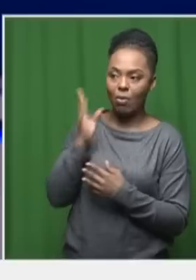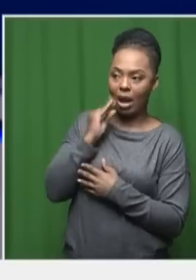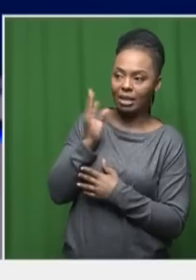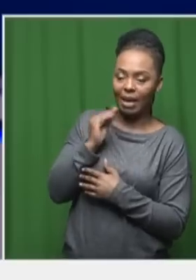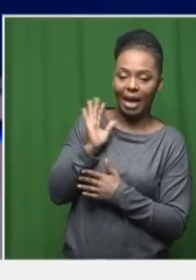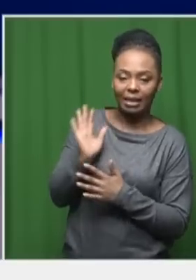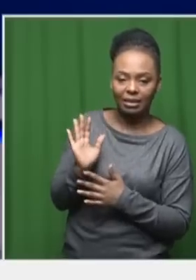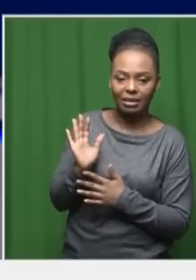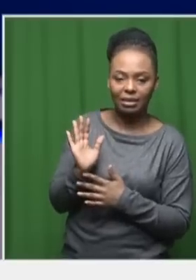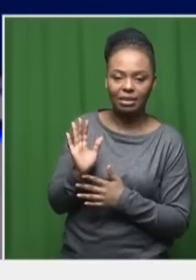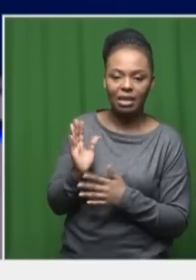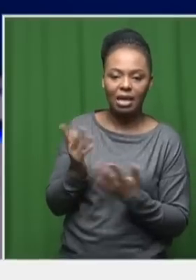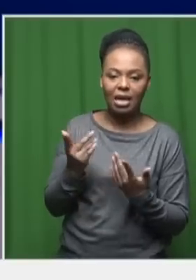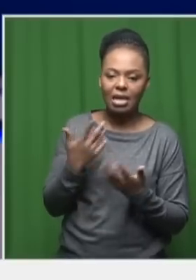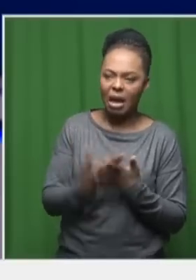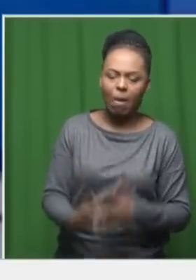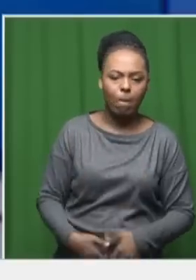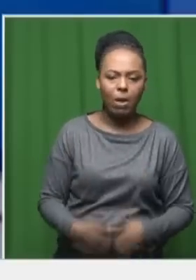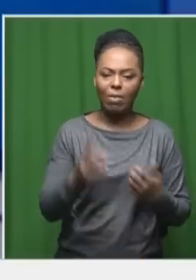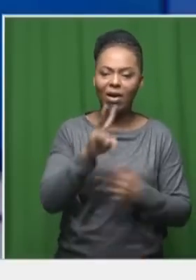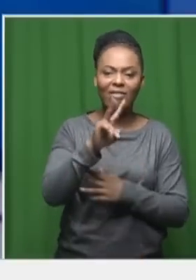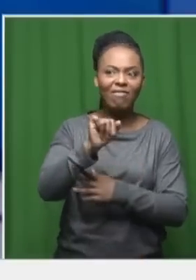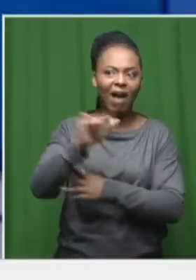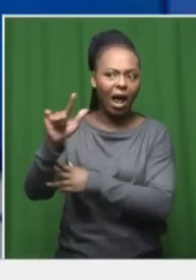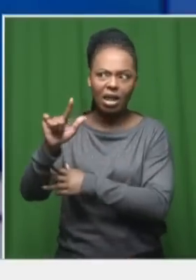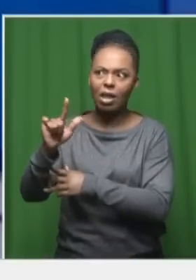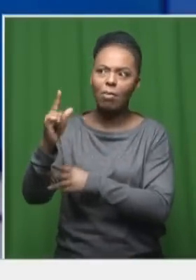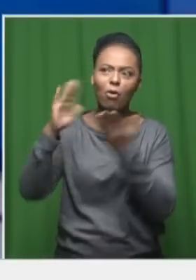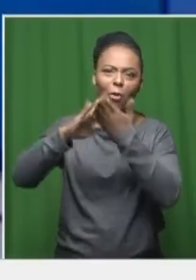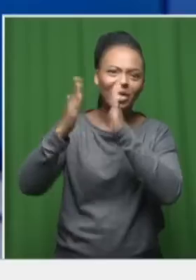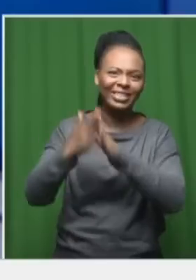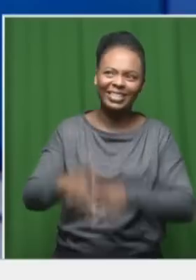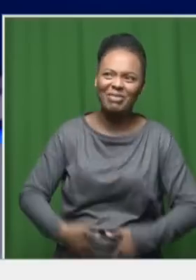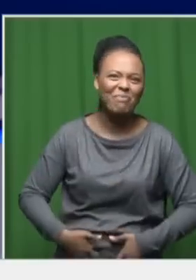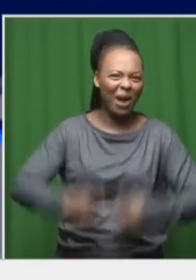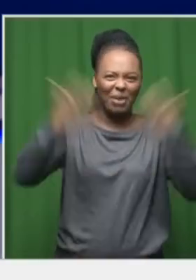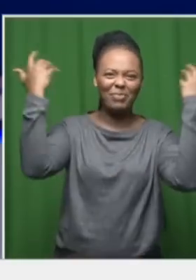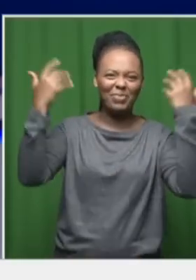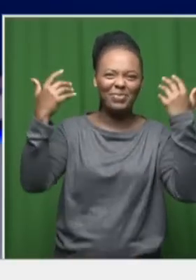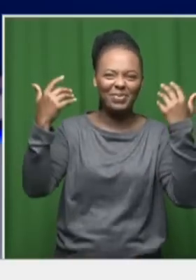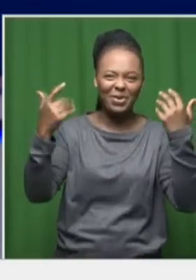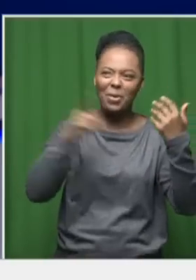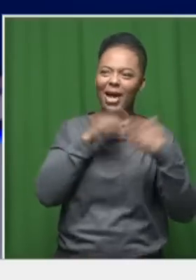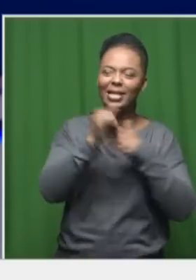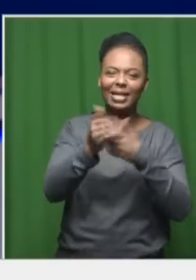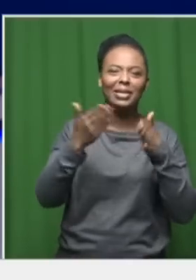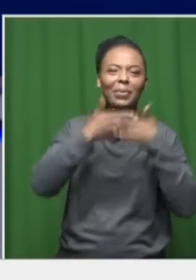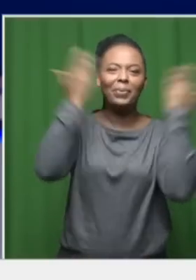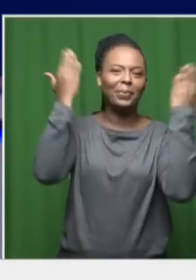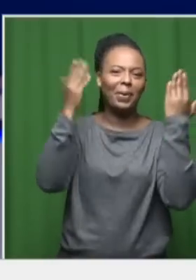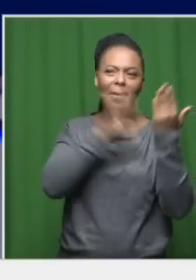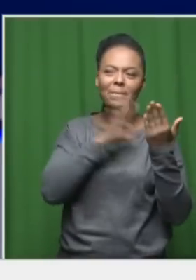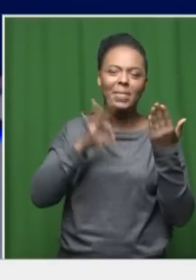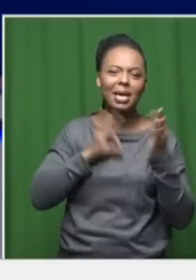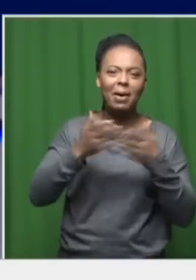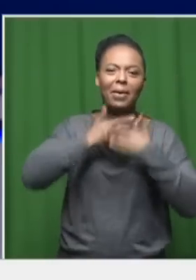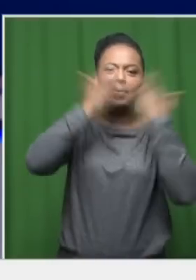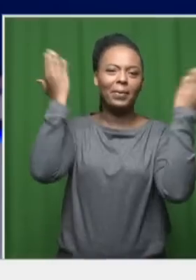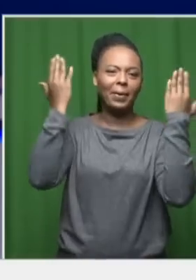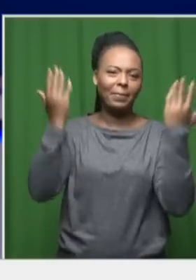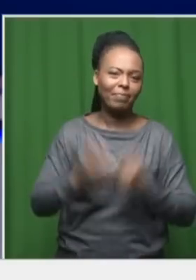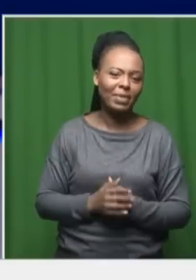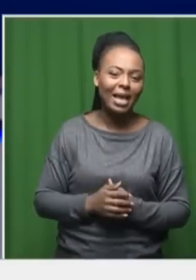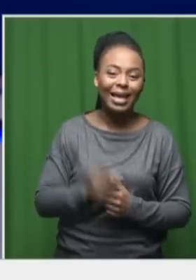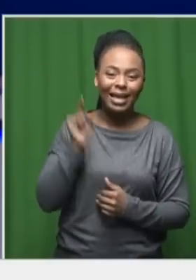maybe very different way. We get very angry in the Val that we don't have leadership, that we've got abysmal mayors. But then, and this is a problem I think we find across the